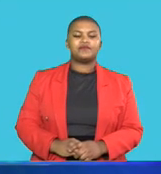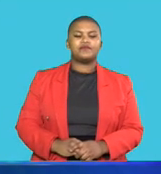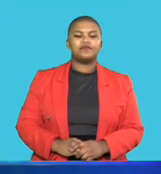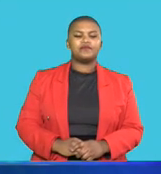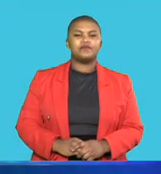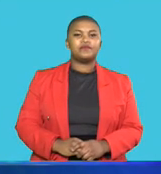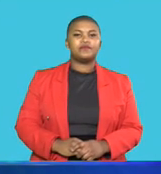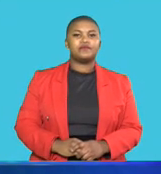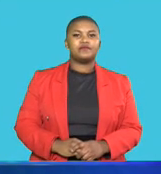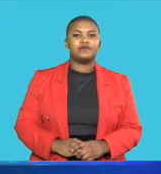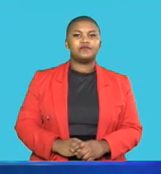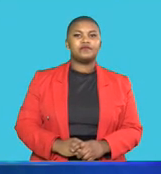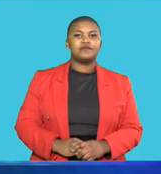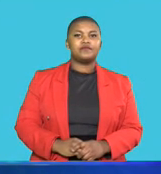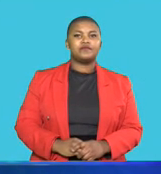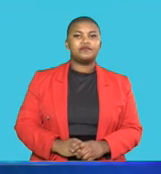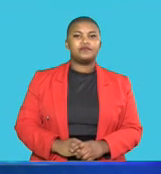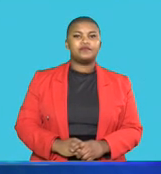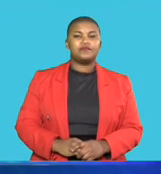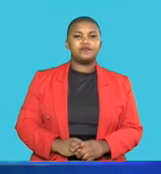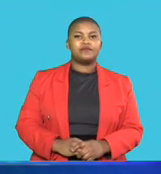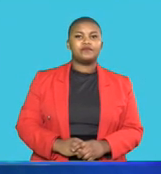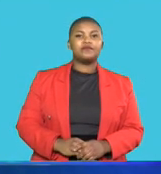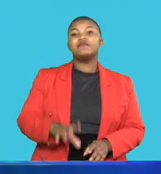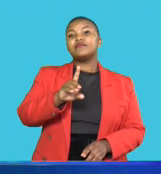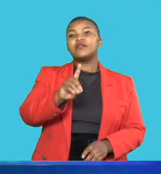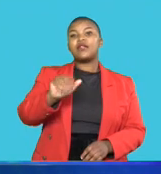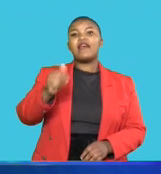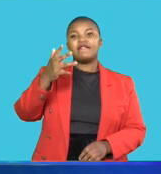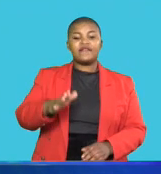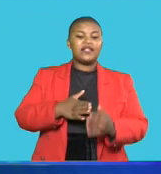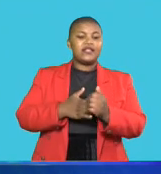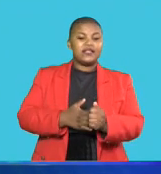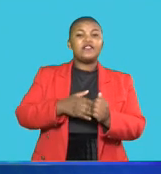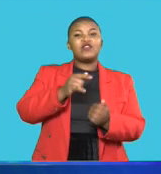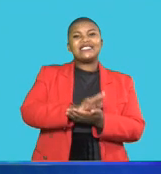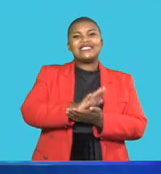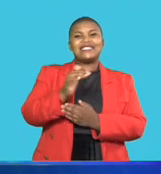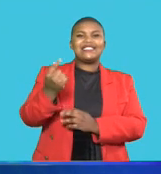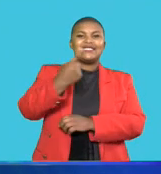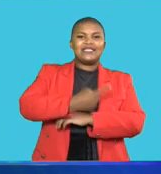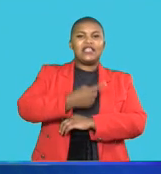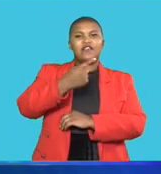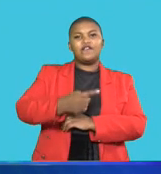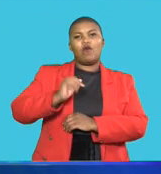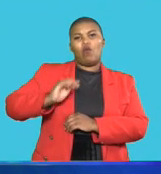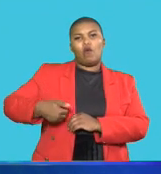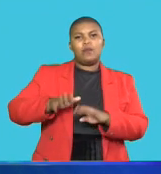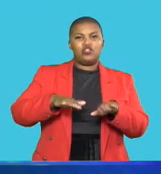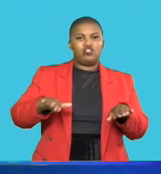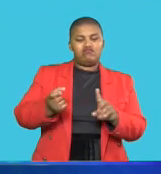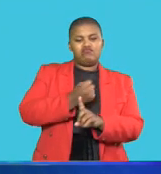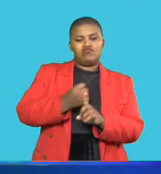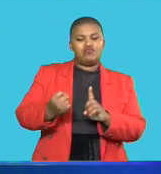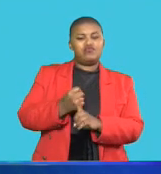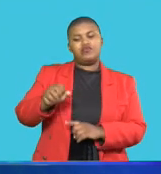Now, the Democratic Alliance led 16 days of activism against gender-based violence and children abuse campaign at the Moroka police station in